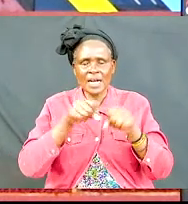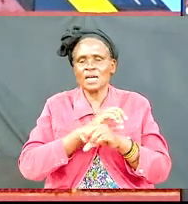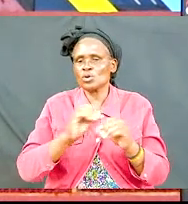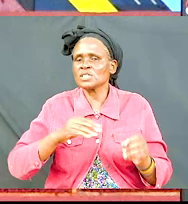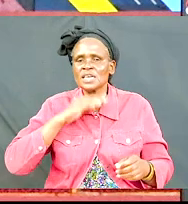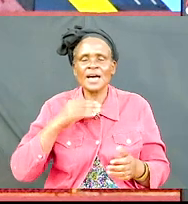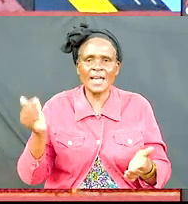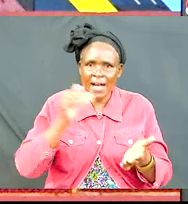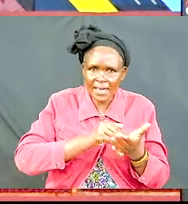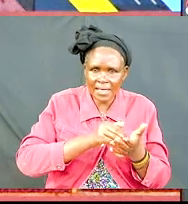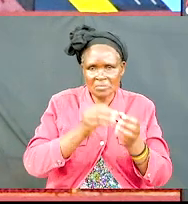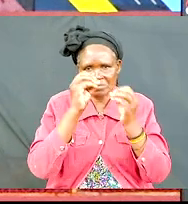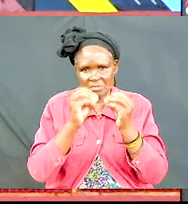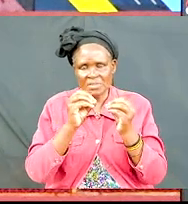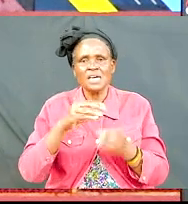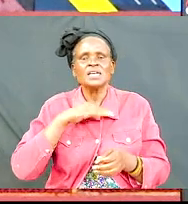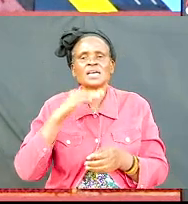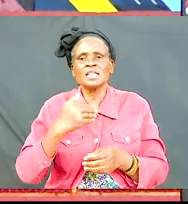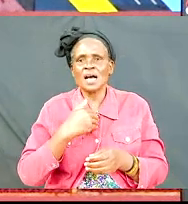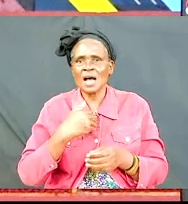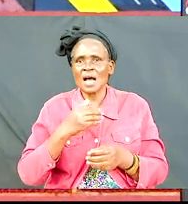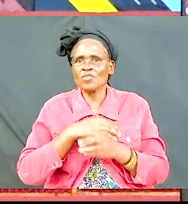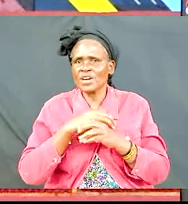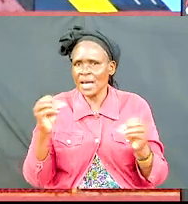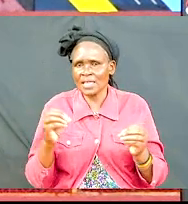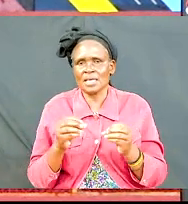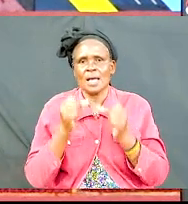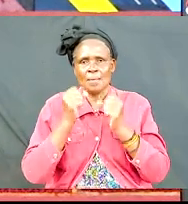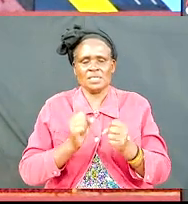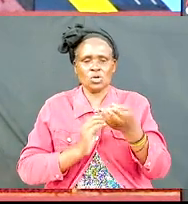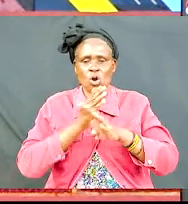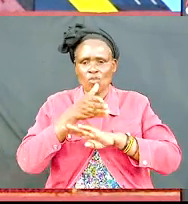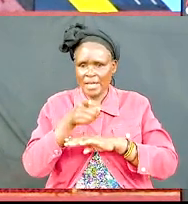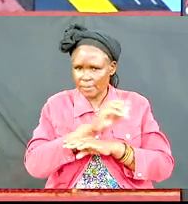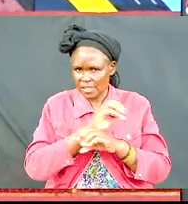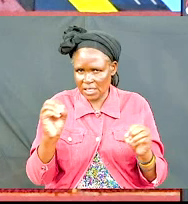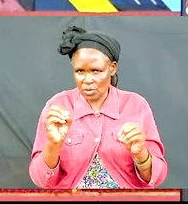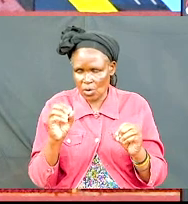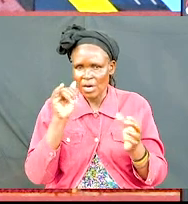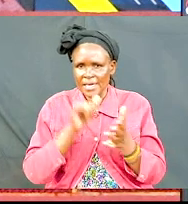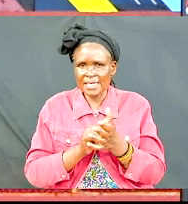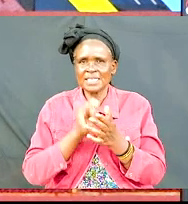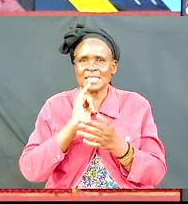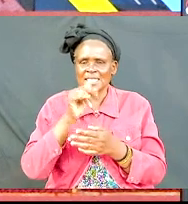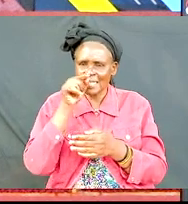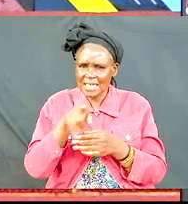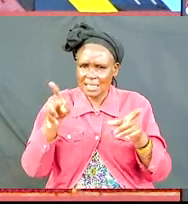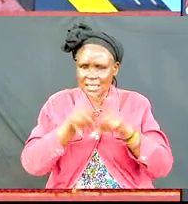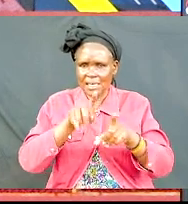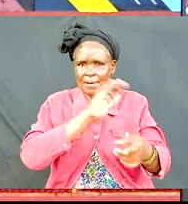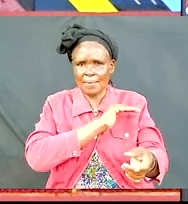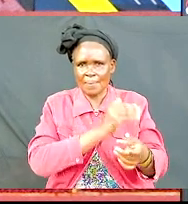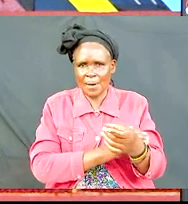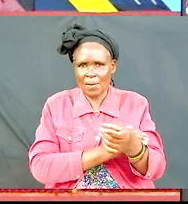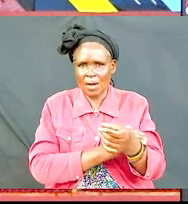again. Death no longer has mastery over him. It is this power that